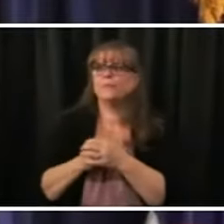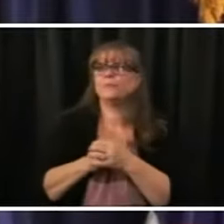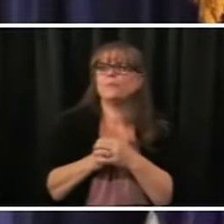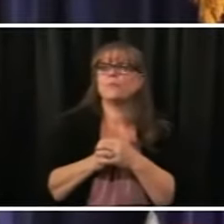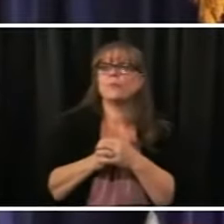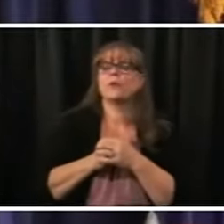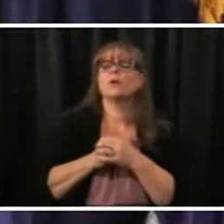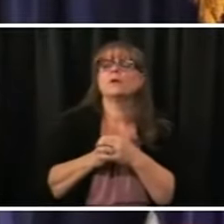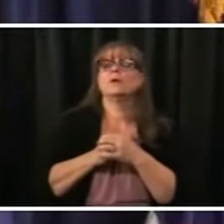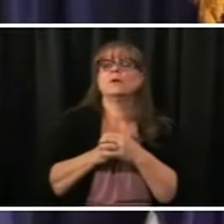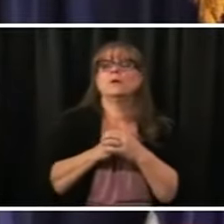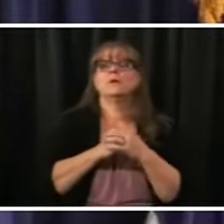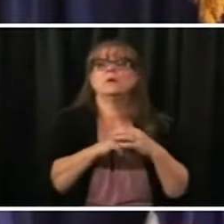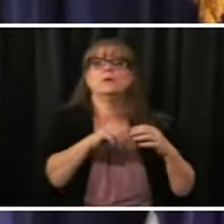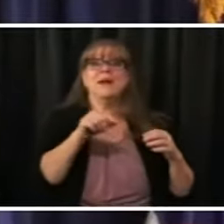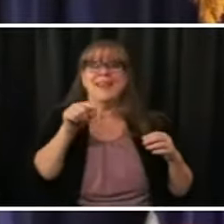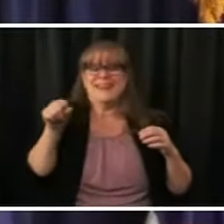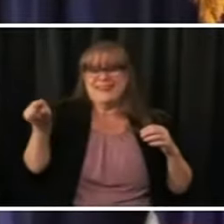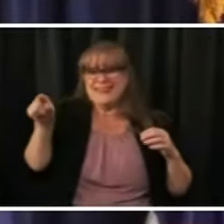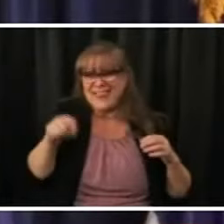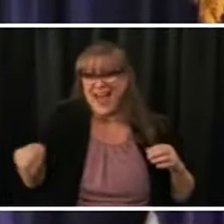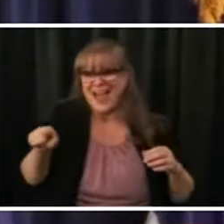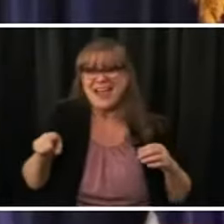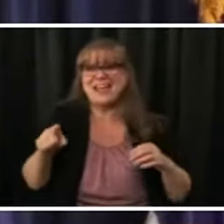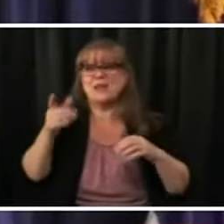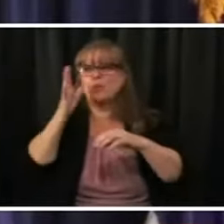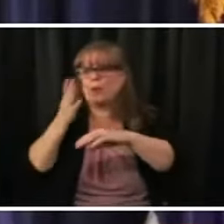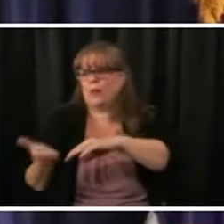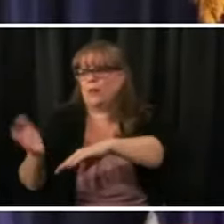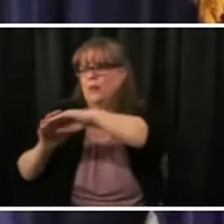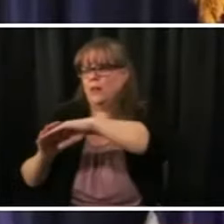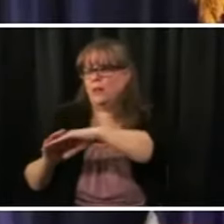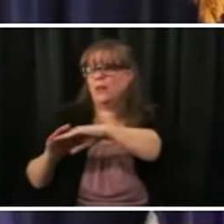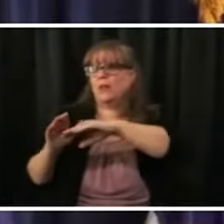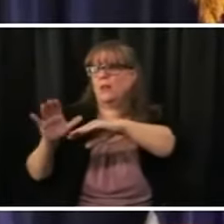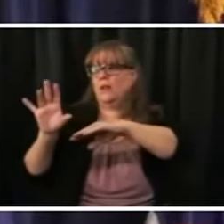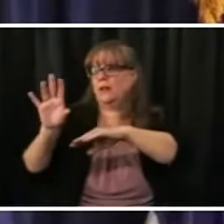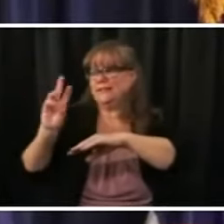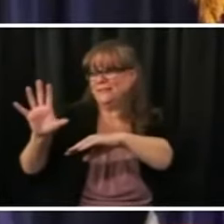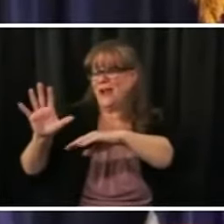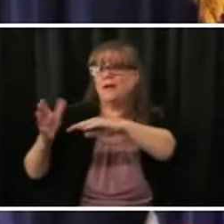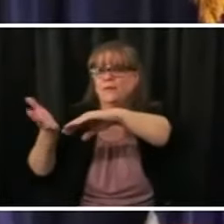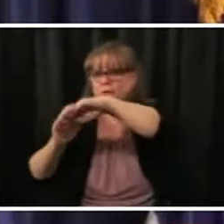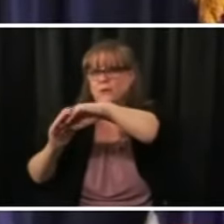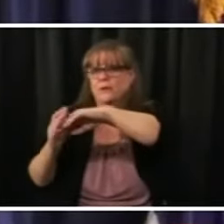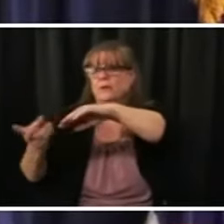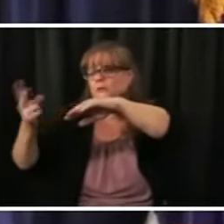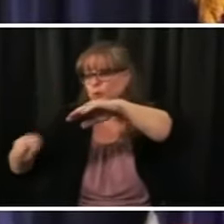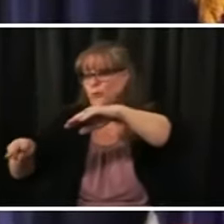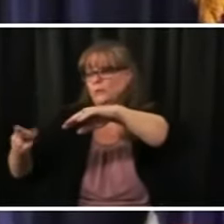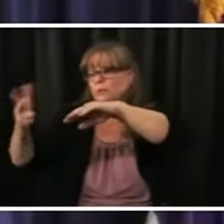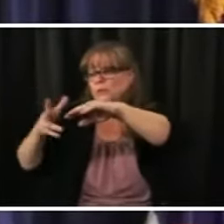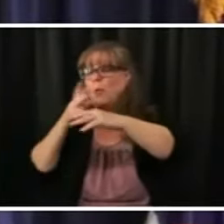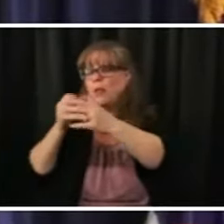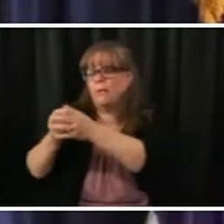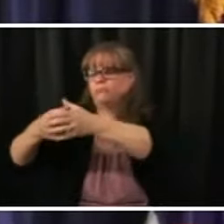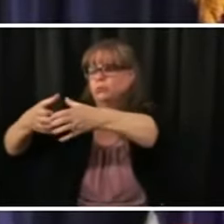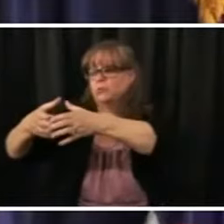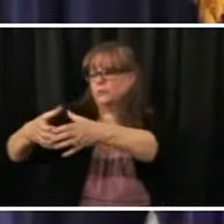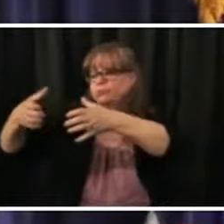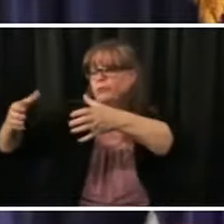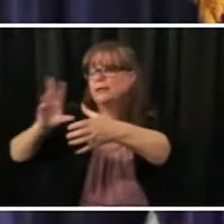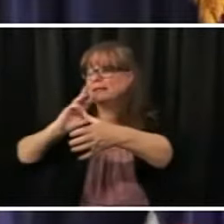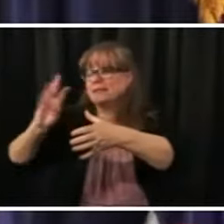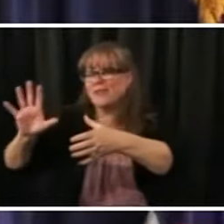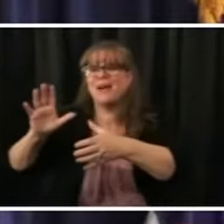more 65 to 69 mixed in the week after that, the week after that. But without those doses would likely sit on shelves.